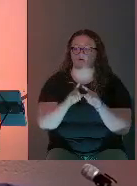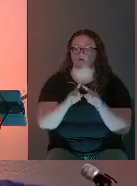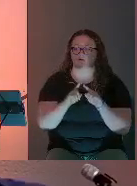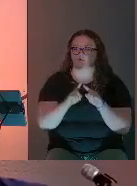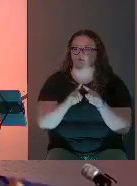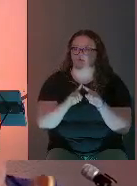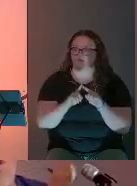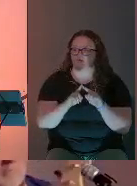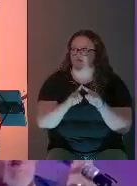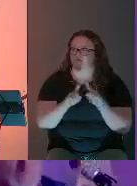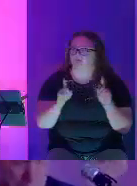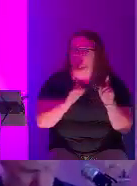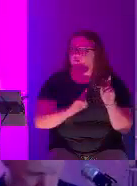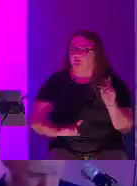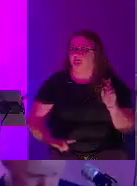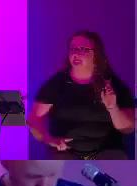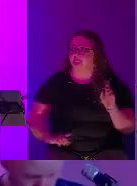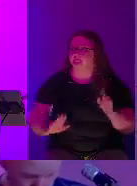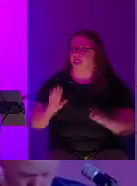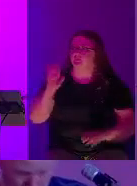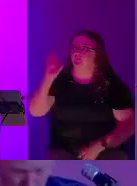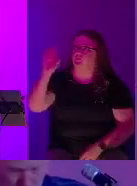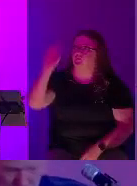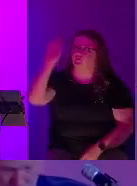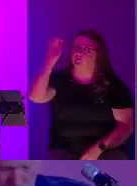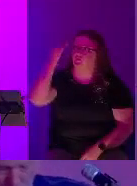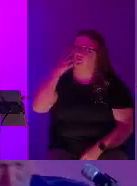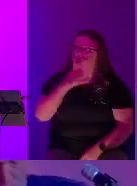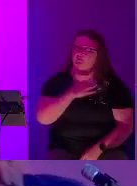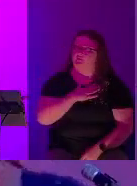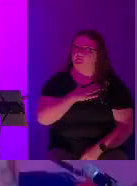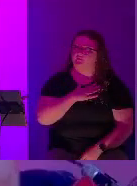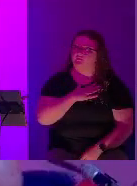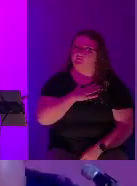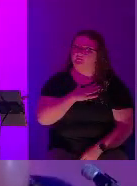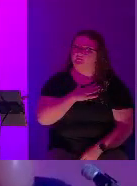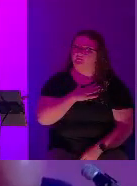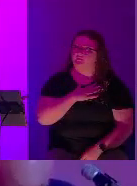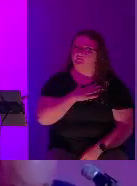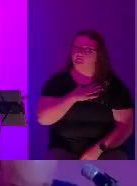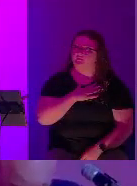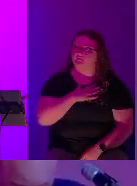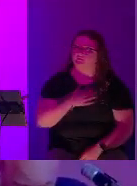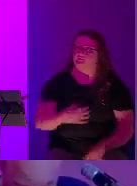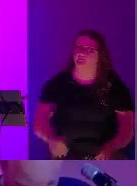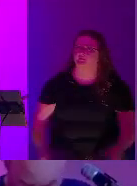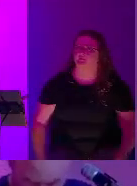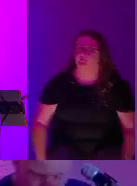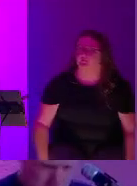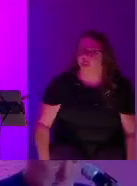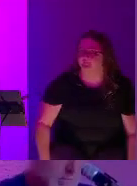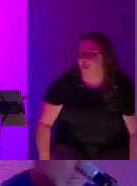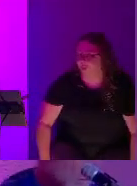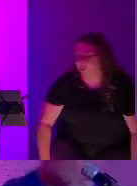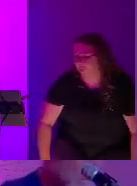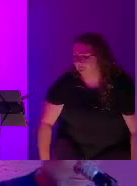Lord, your grace, Lord Jesus, was definitely shed on me. And I pray, Lord, that we would turn